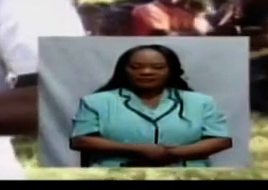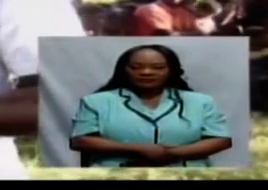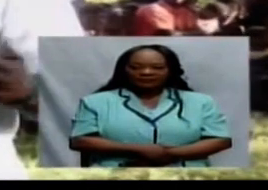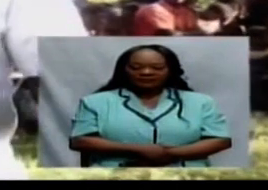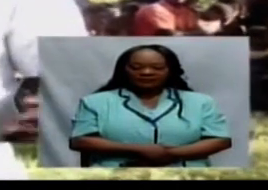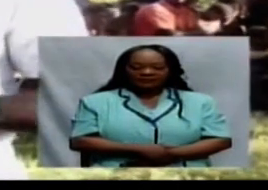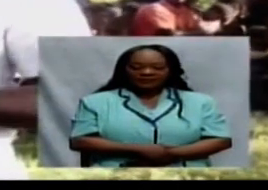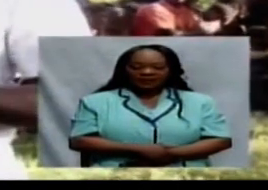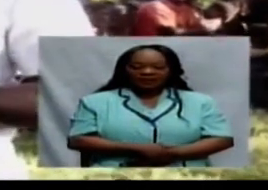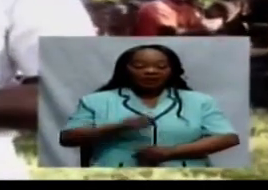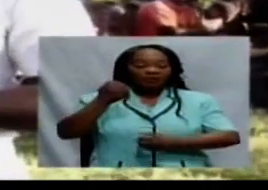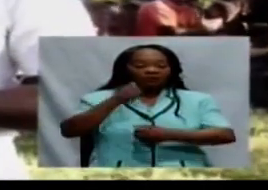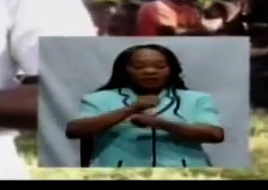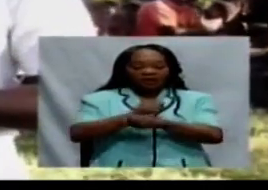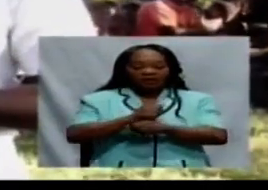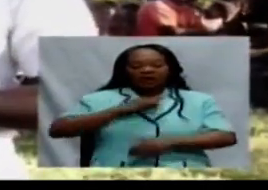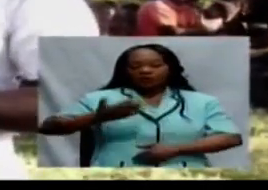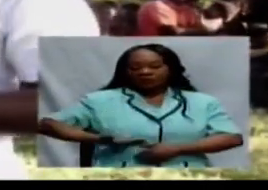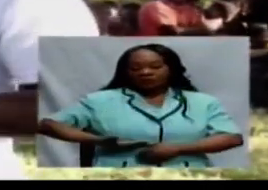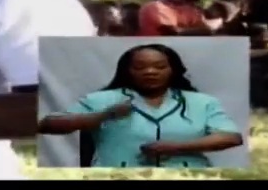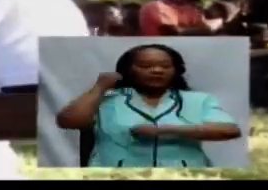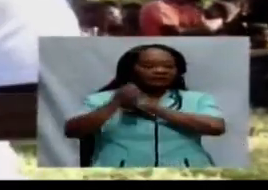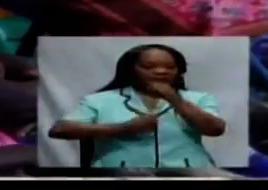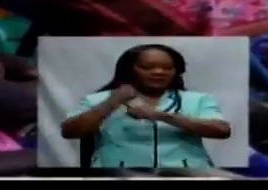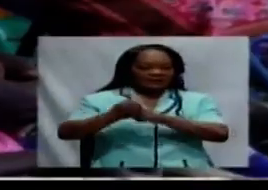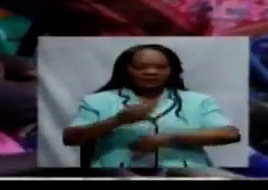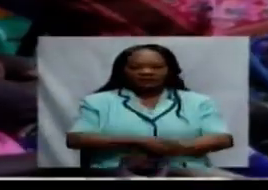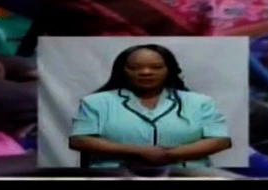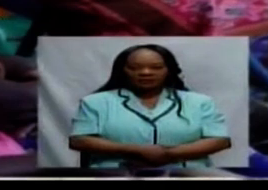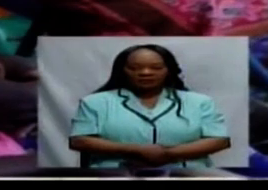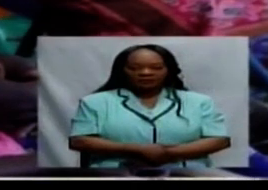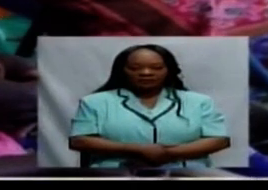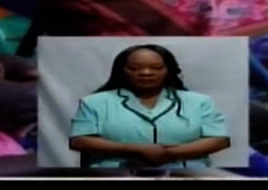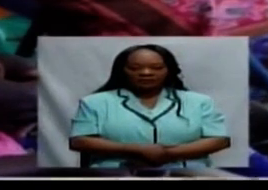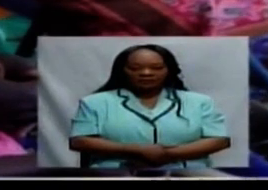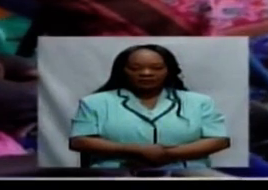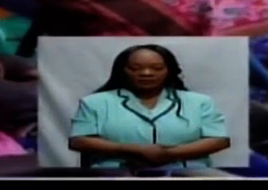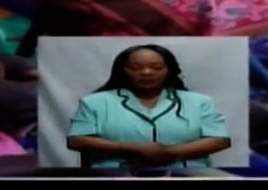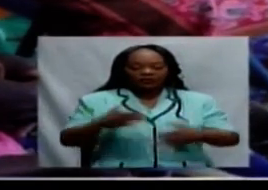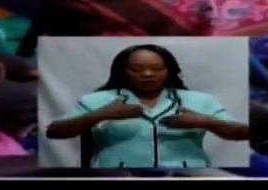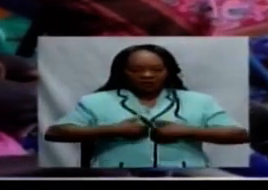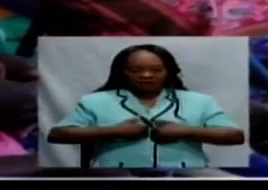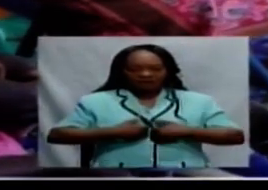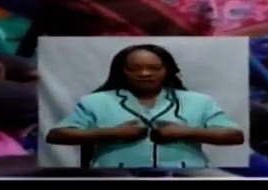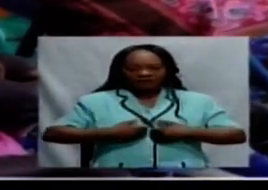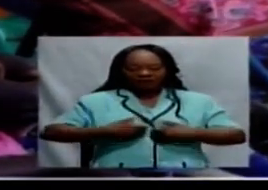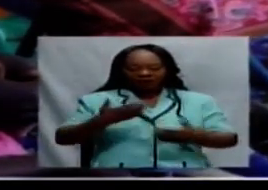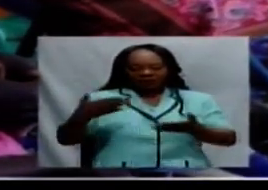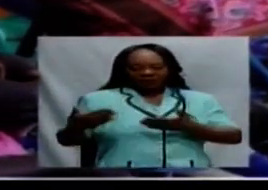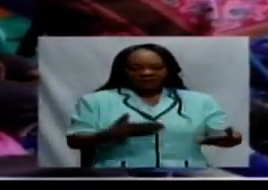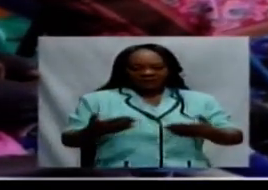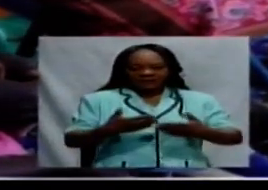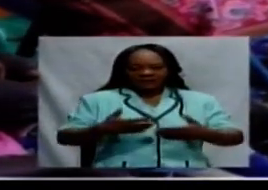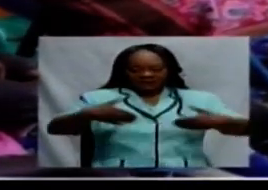Nombo tule jusha. Ya mlandu wene yosenda kumala pa utira mleke no kufya bana bwangu ati. Akaenda limi aba kuno kwa